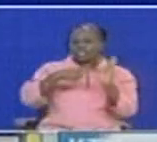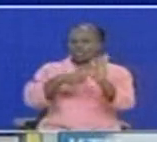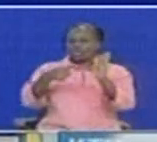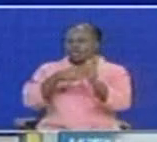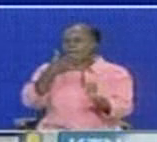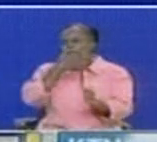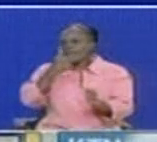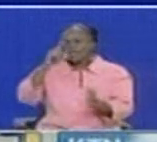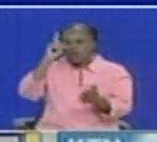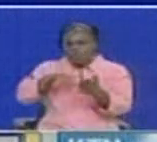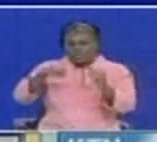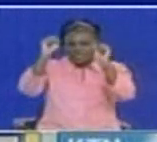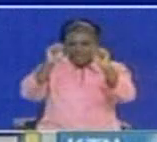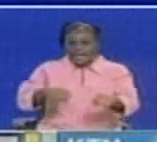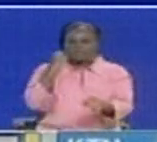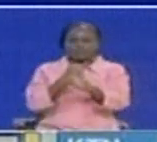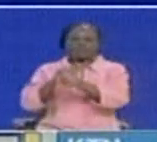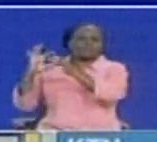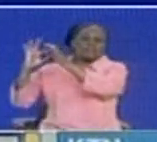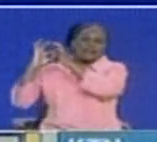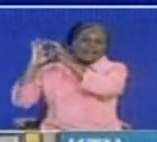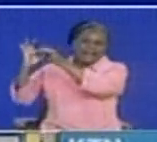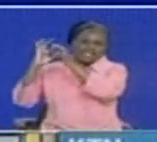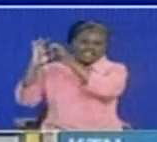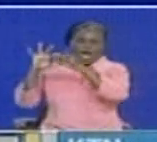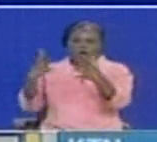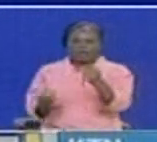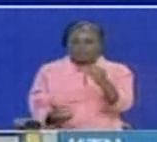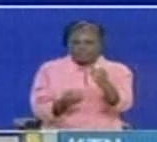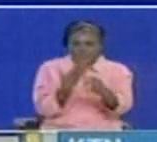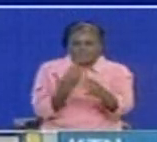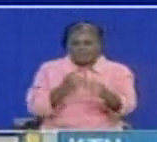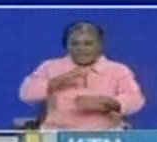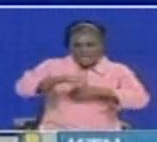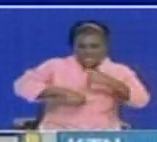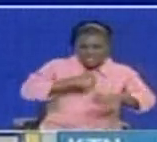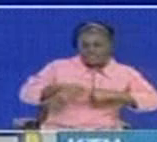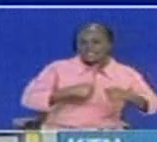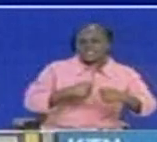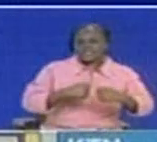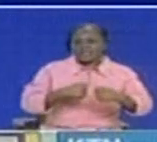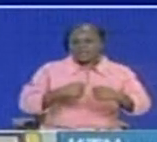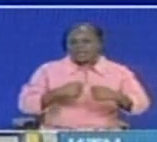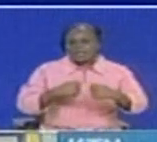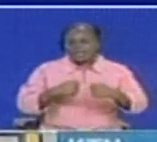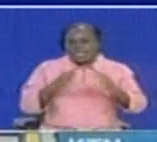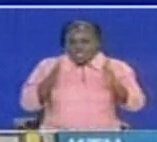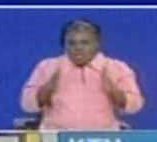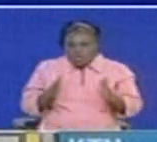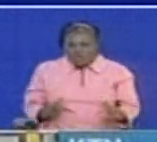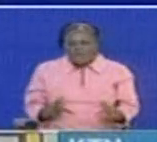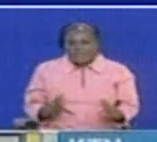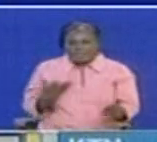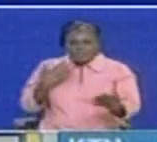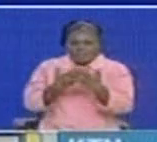of this country in terms of culture, in terms of creativity, in terms of the cradle of humankind, that this is